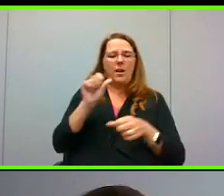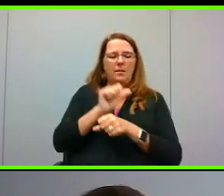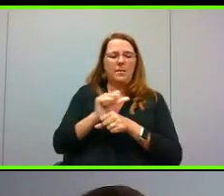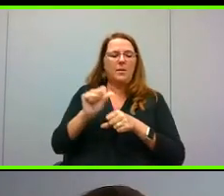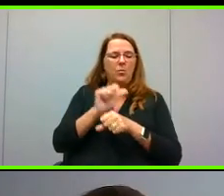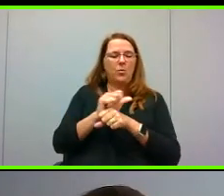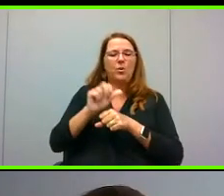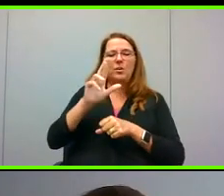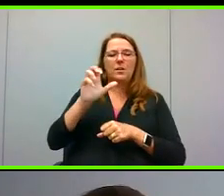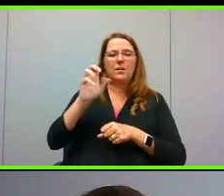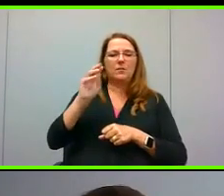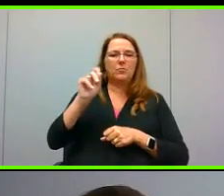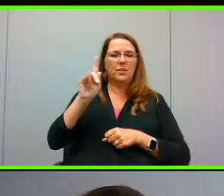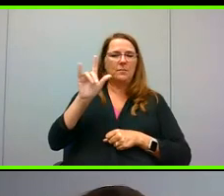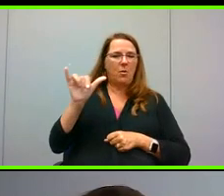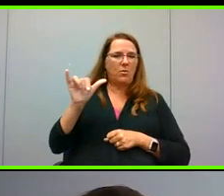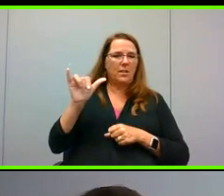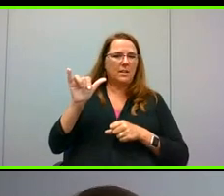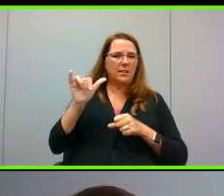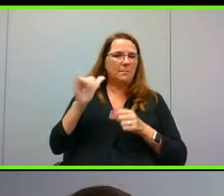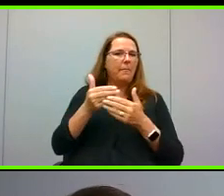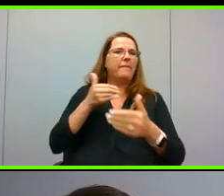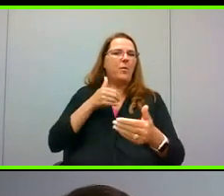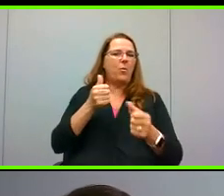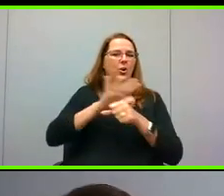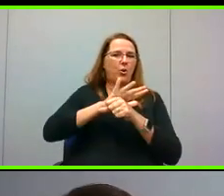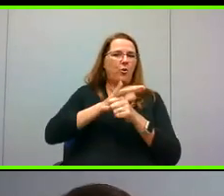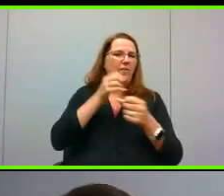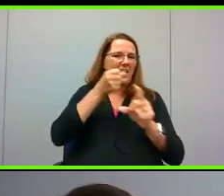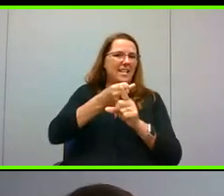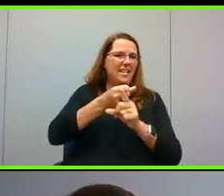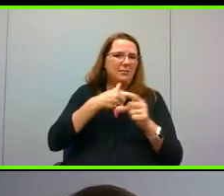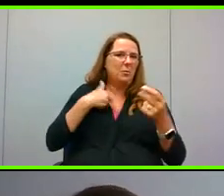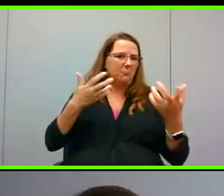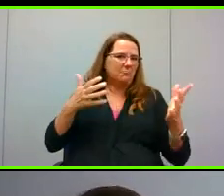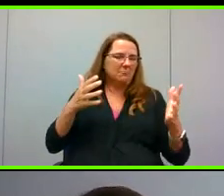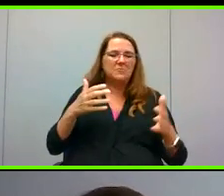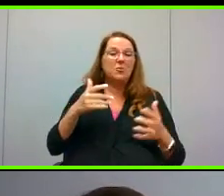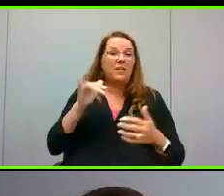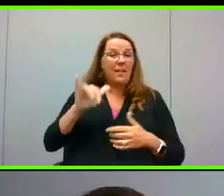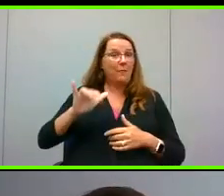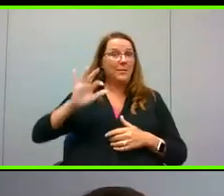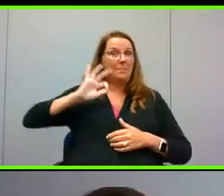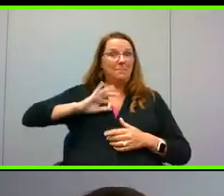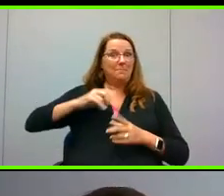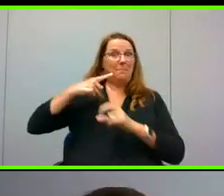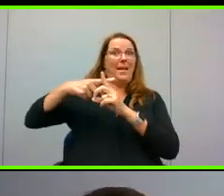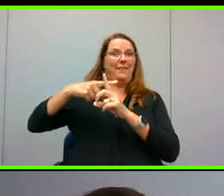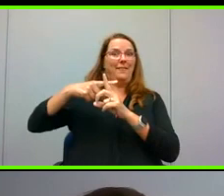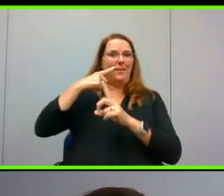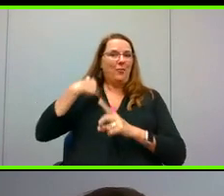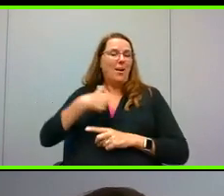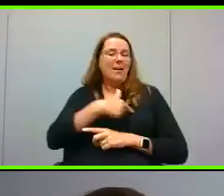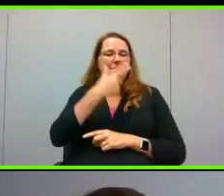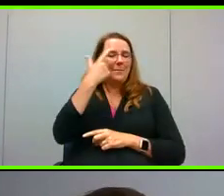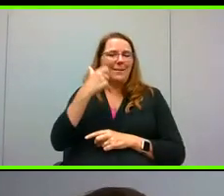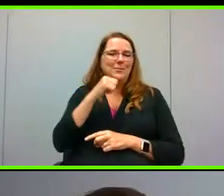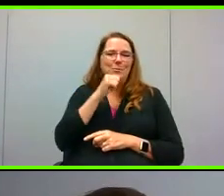remotely across the state before COVID. So that actually was a benefit for us, I think, because we didn't have to